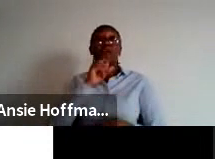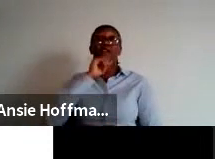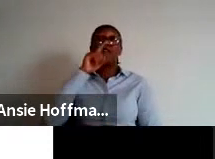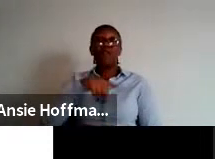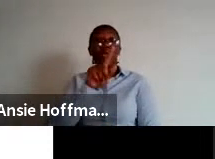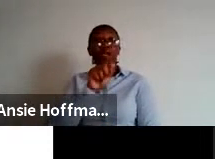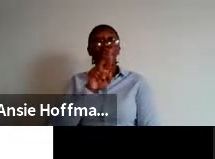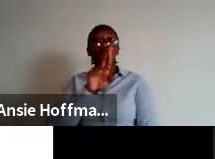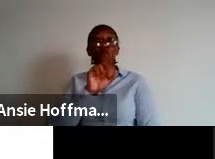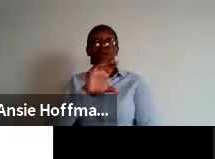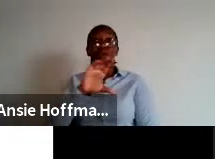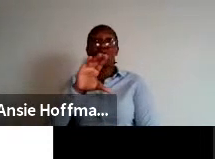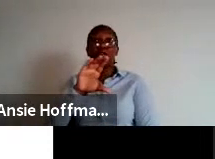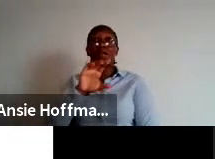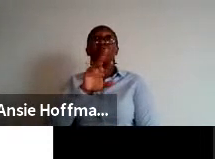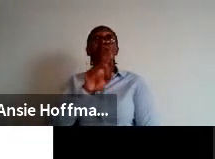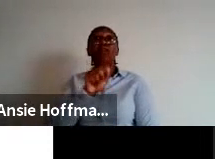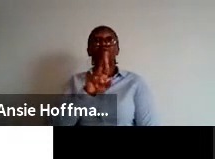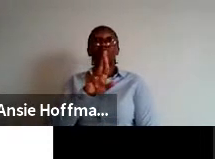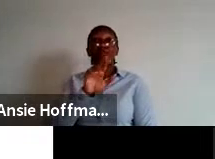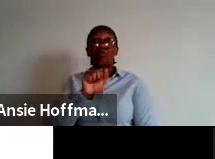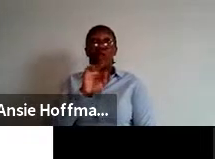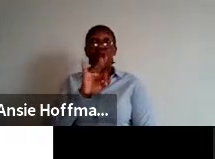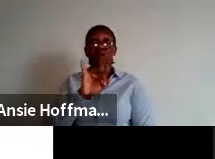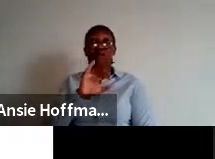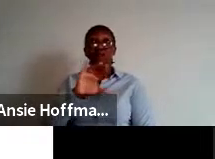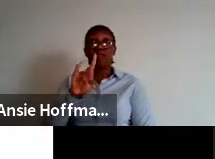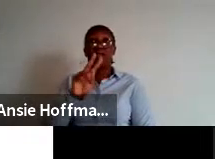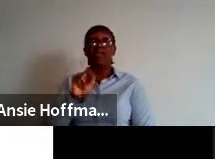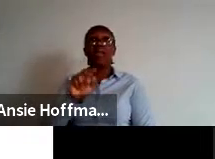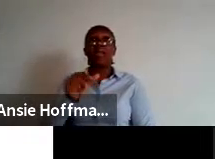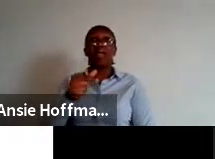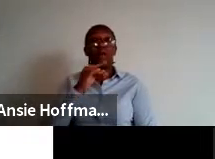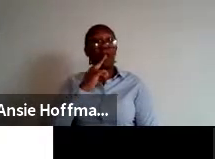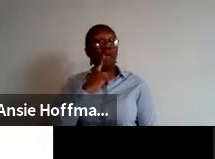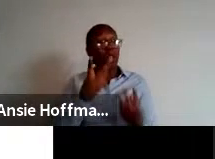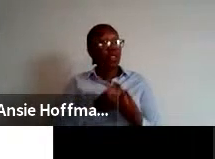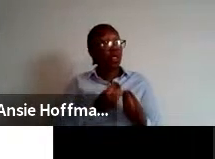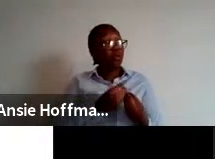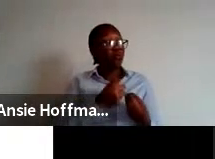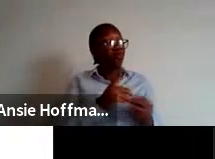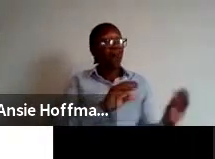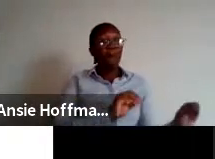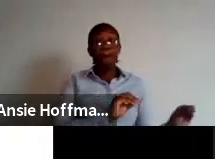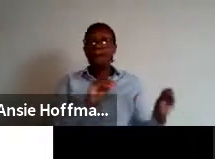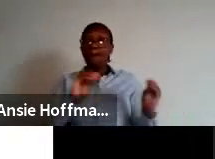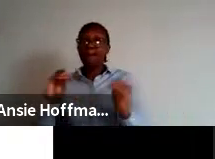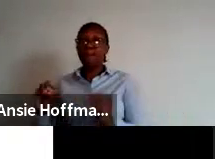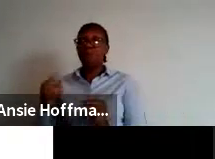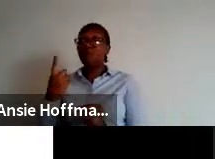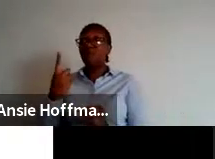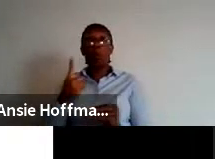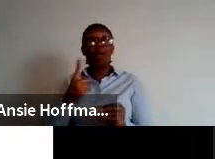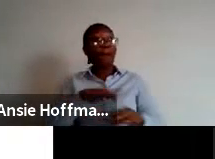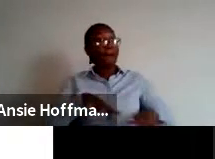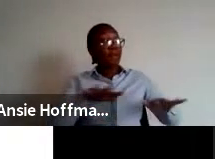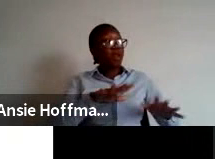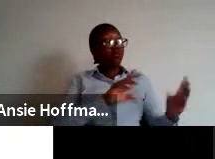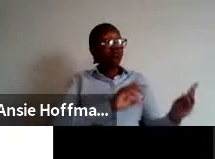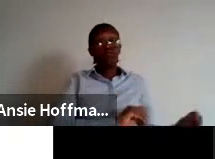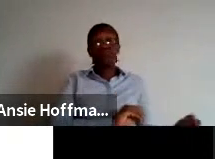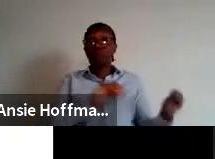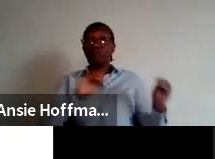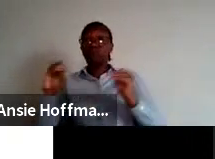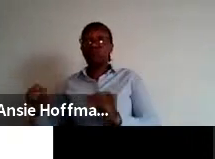Illicit trafficking or movement of goods from one area to the another of the stolen or looted cultural objects that include